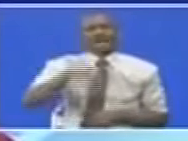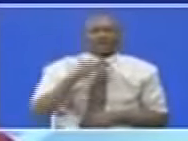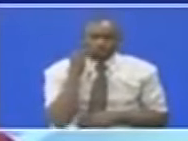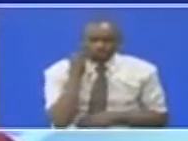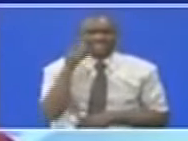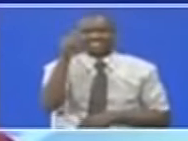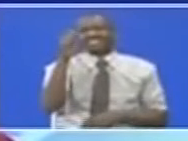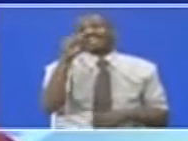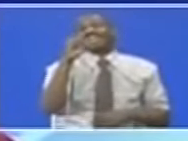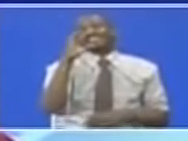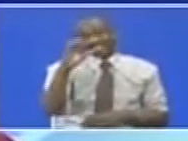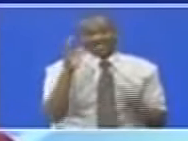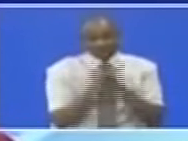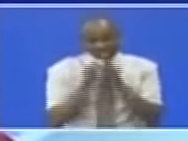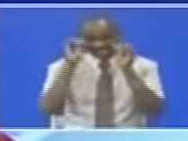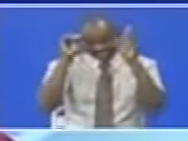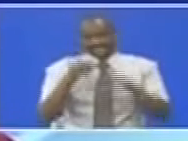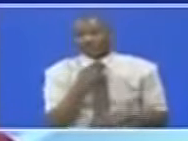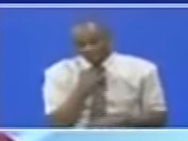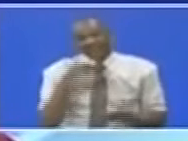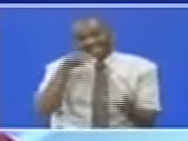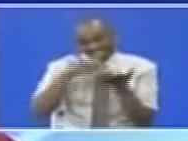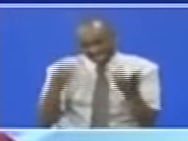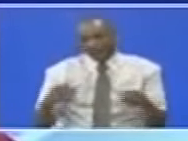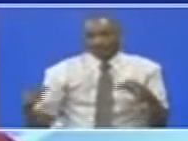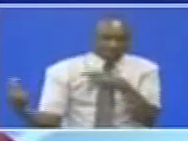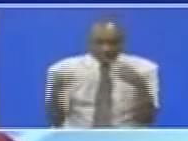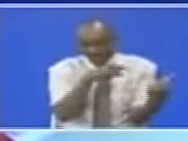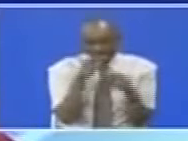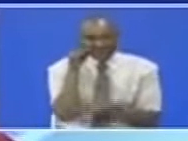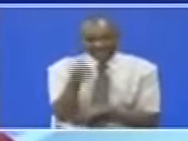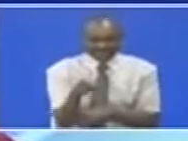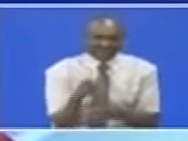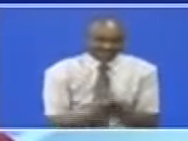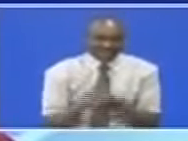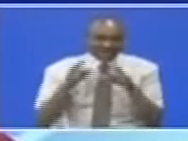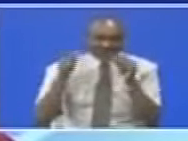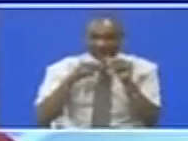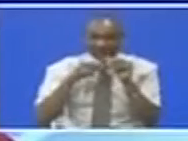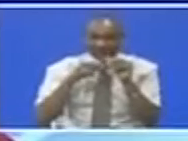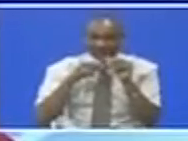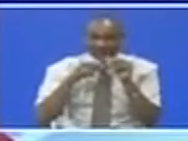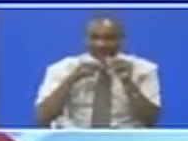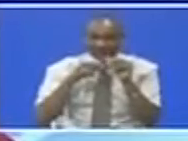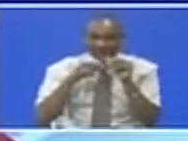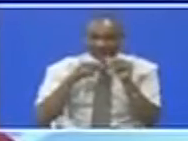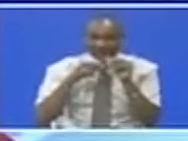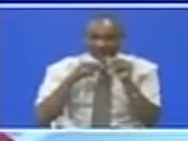The Teacher Service Commission and the teachers' unions are once again embroiled in a bitter war of words.